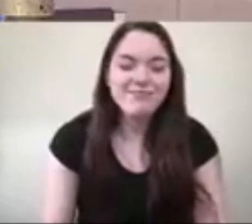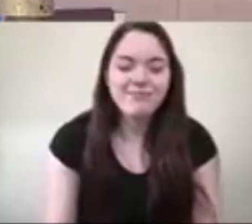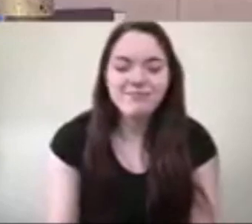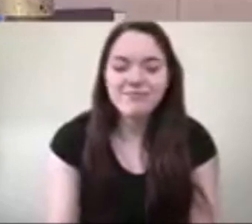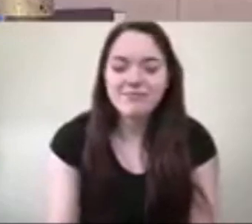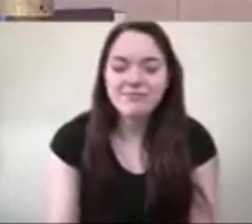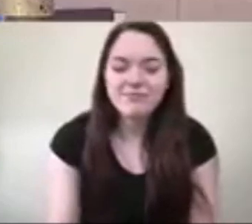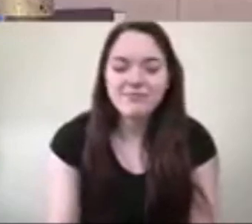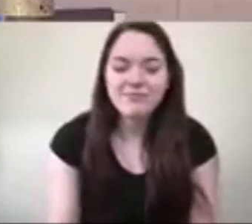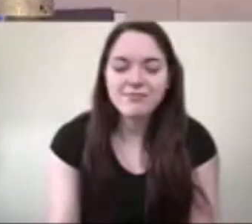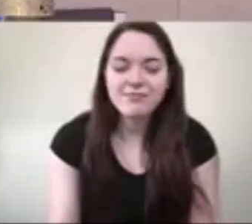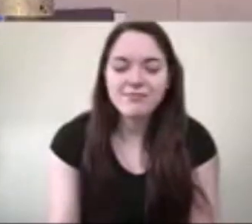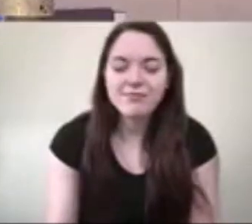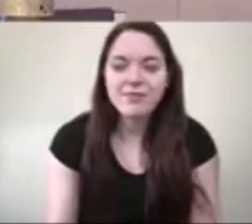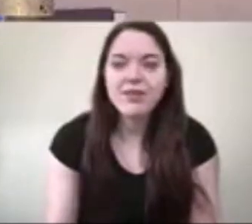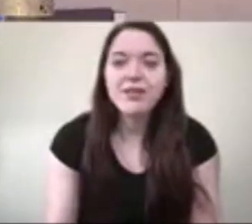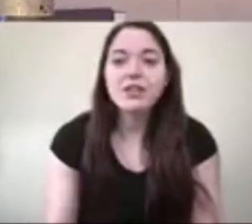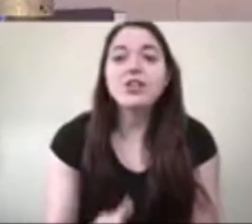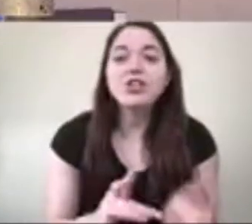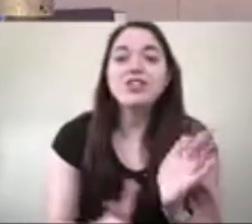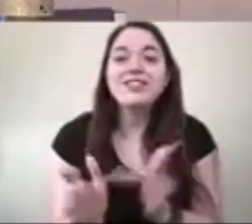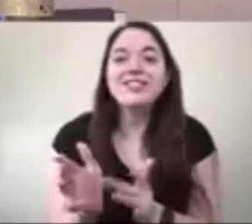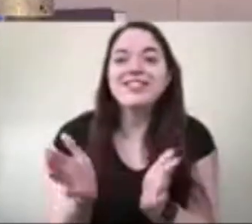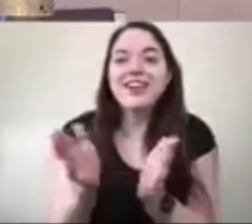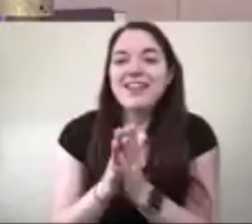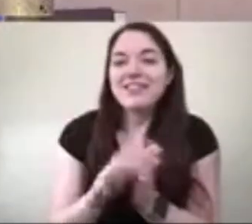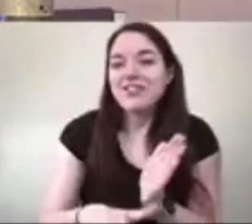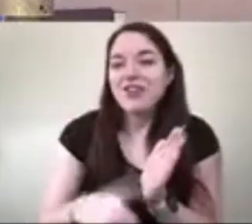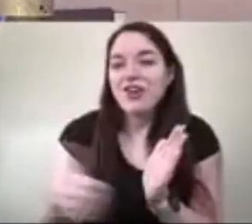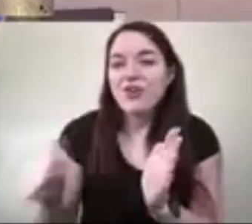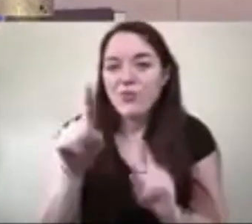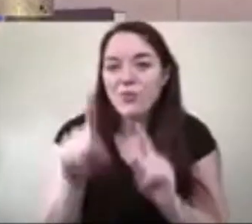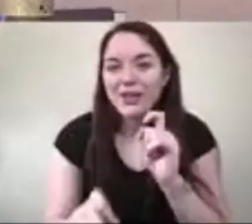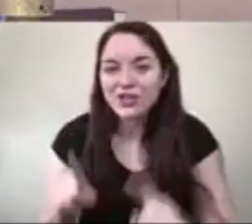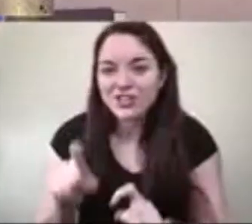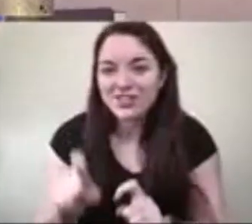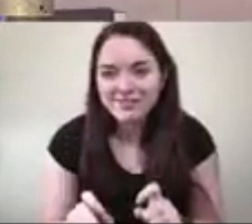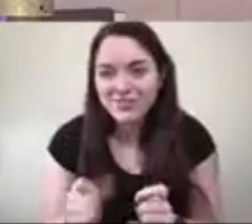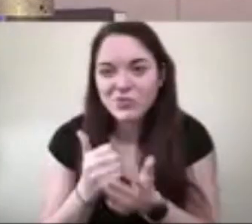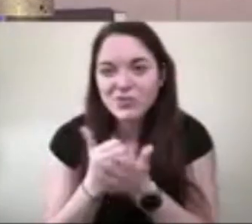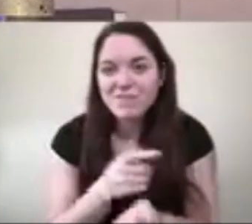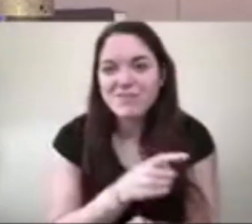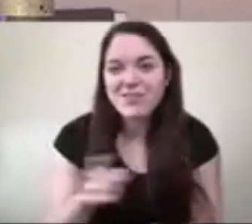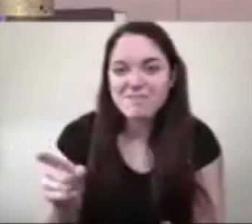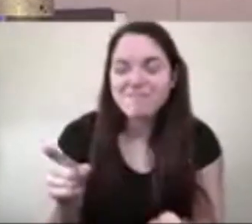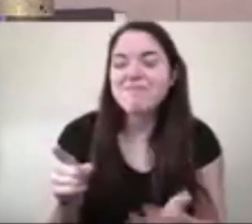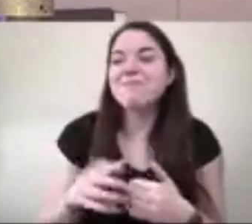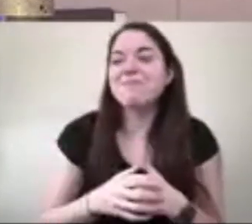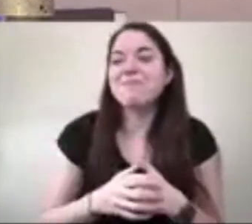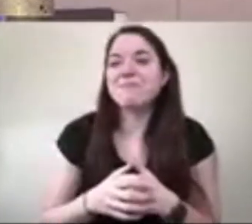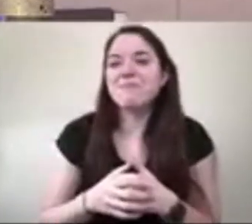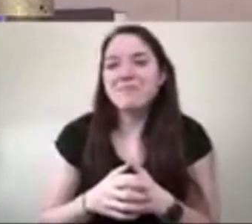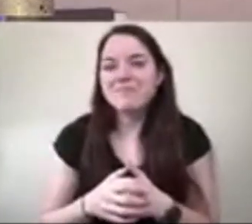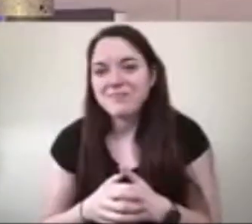another question that draws them back to reality. Jesus says, "Do you have anything here to eat?"